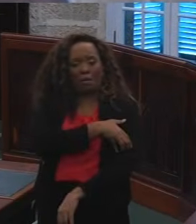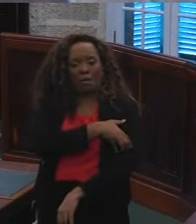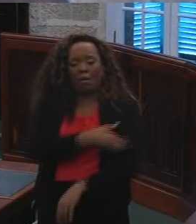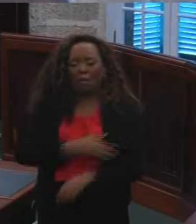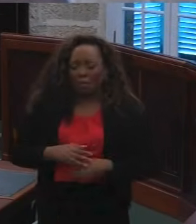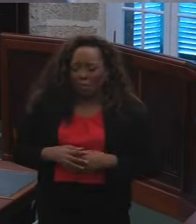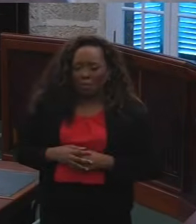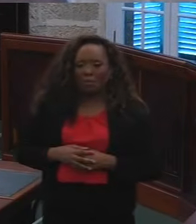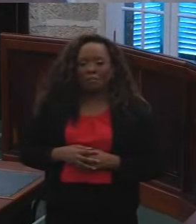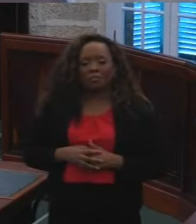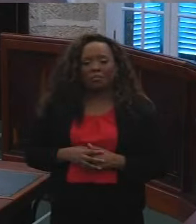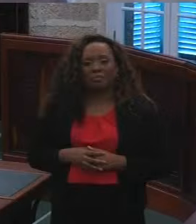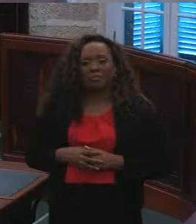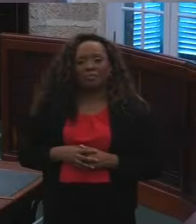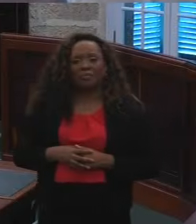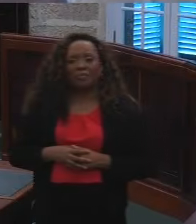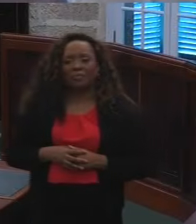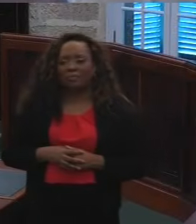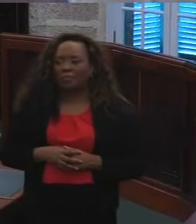The list.